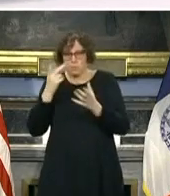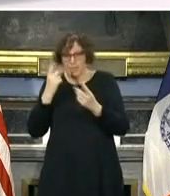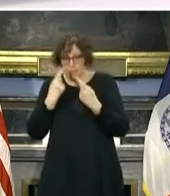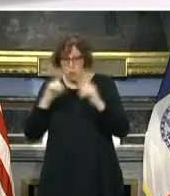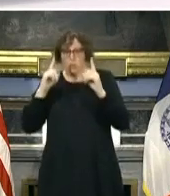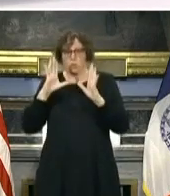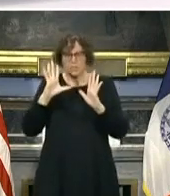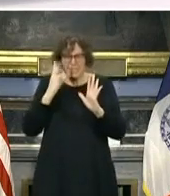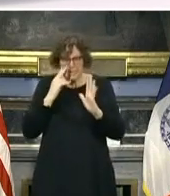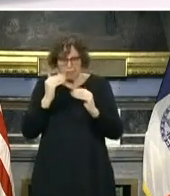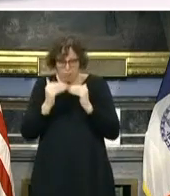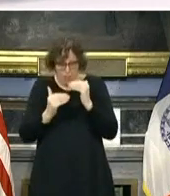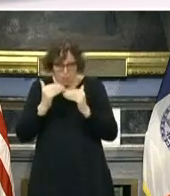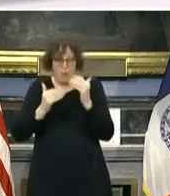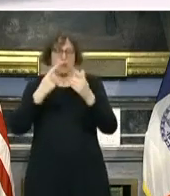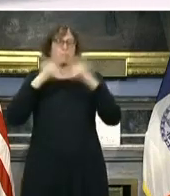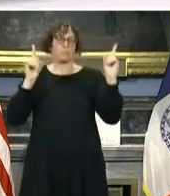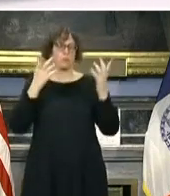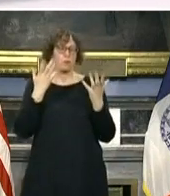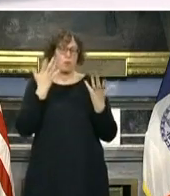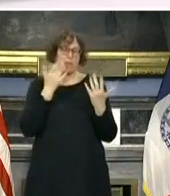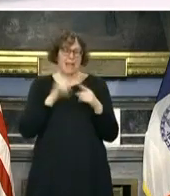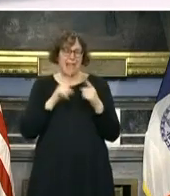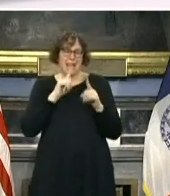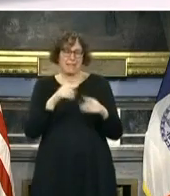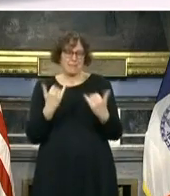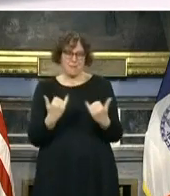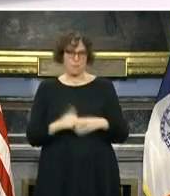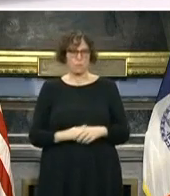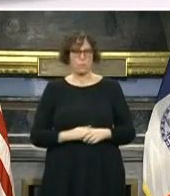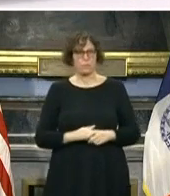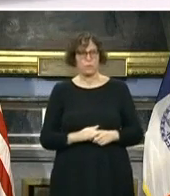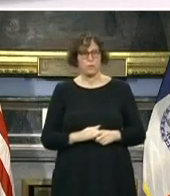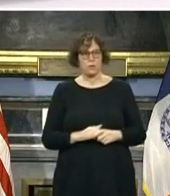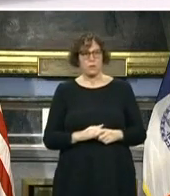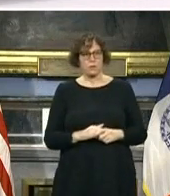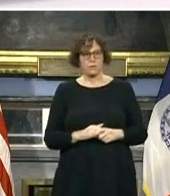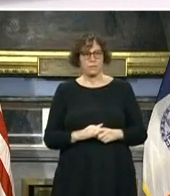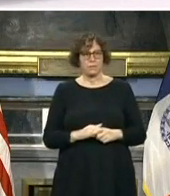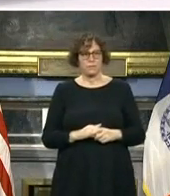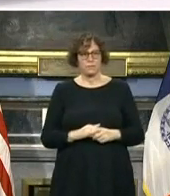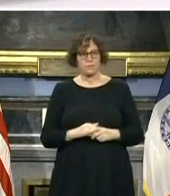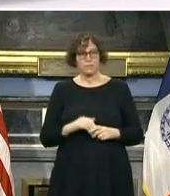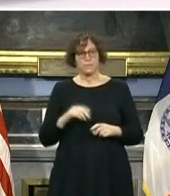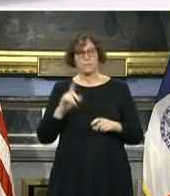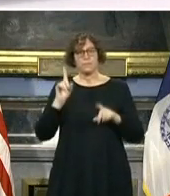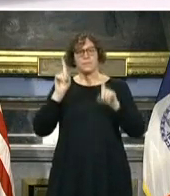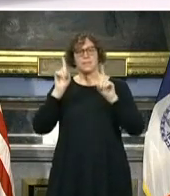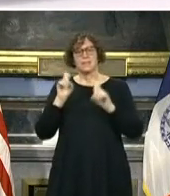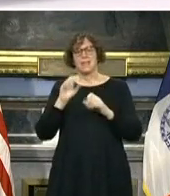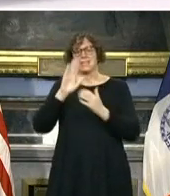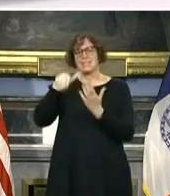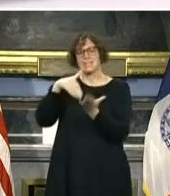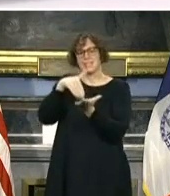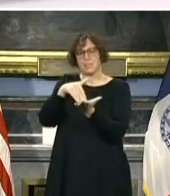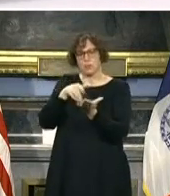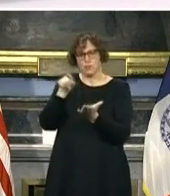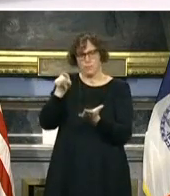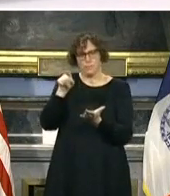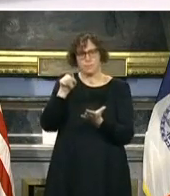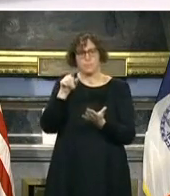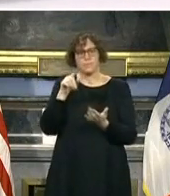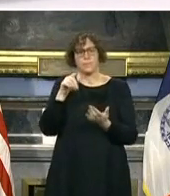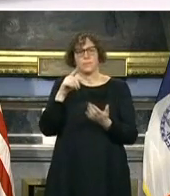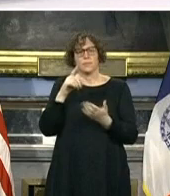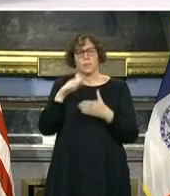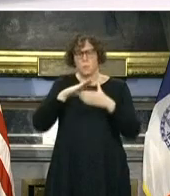Testing centers on weekends. I am not sure about the hours on the weekends, but I can get back to you